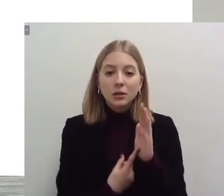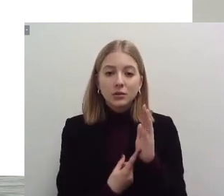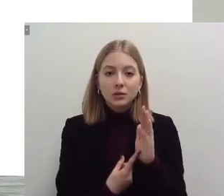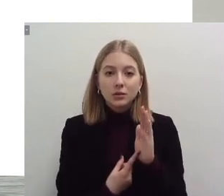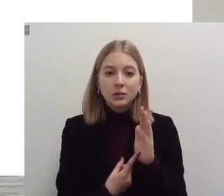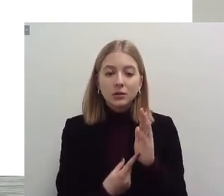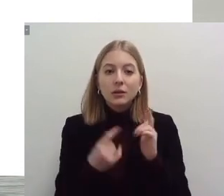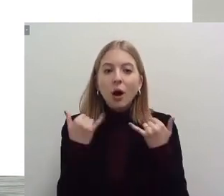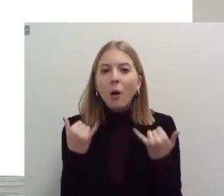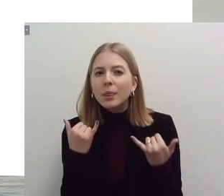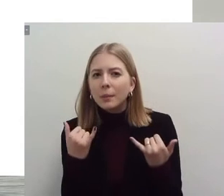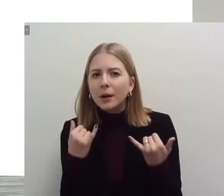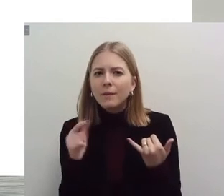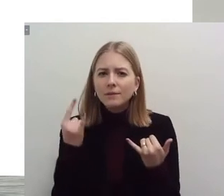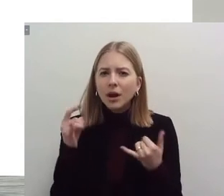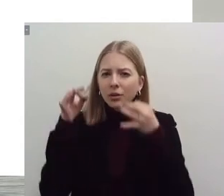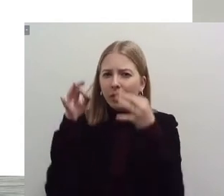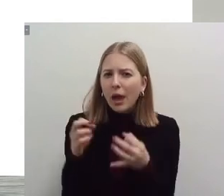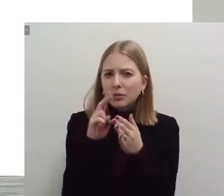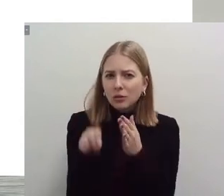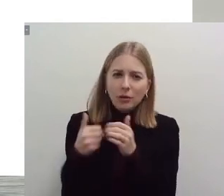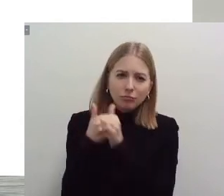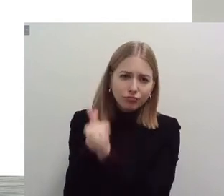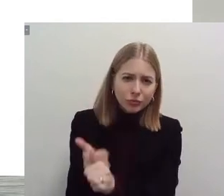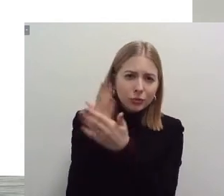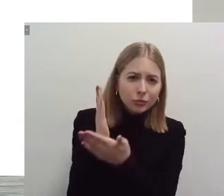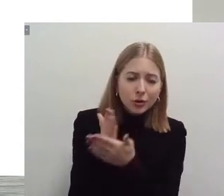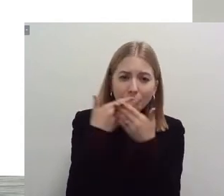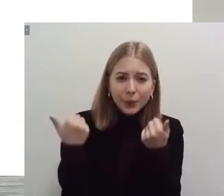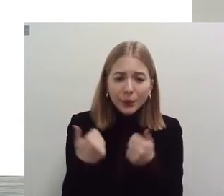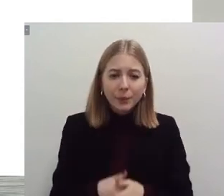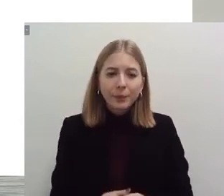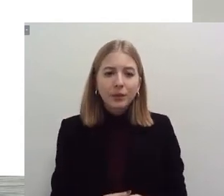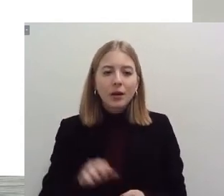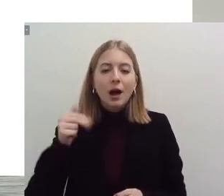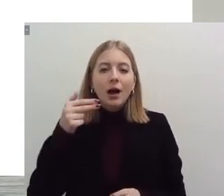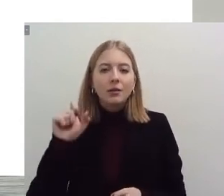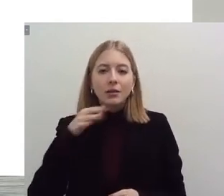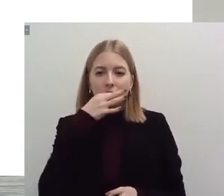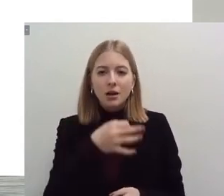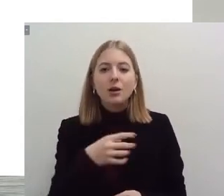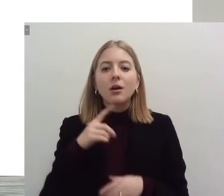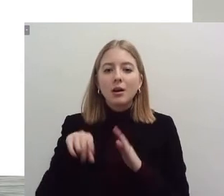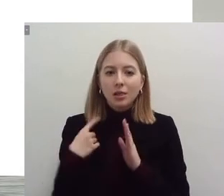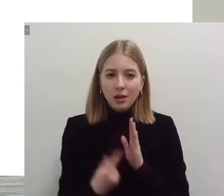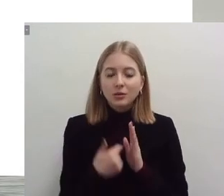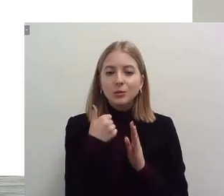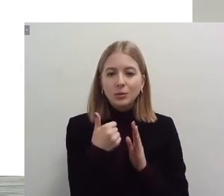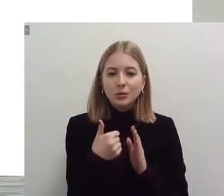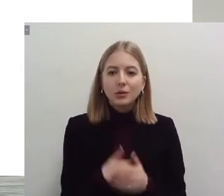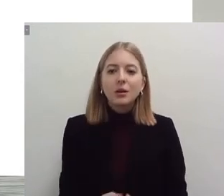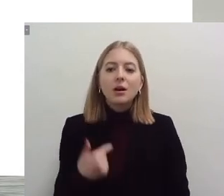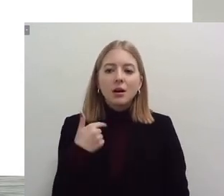Well, that is a good question. I'm sure we have done a lot of good job in the recent